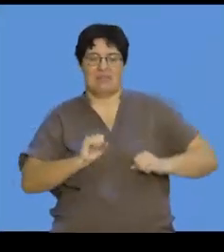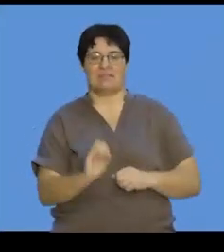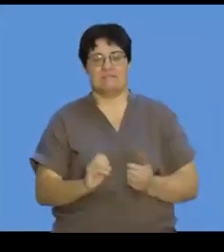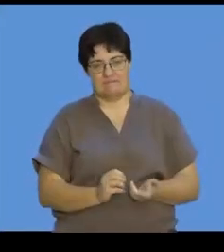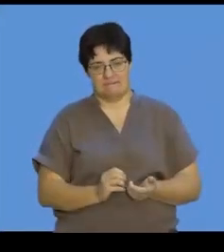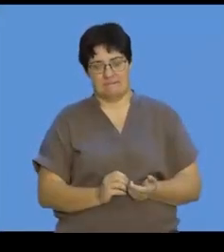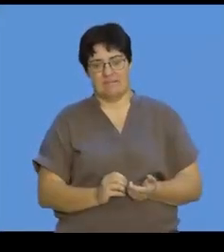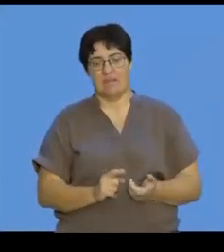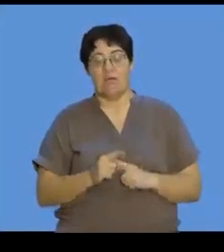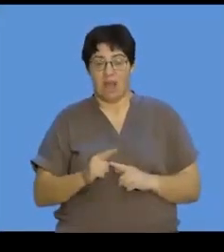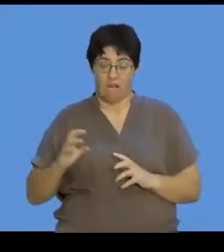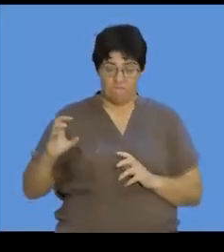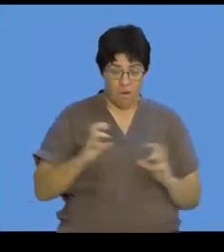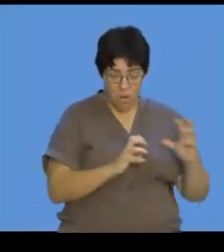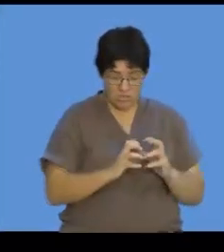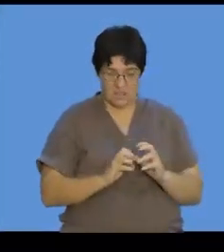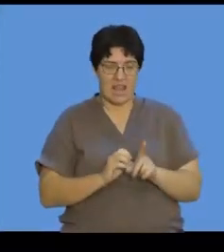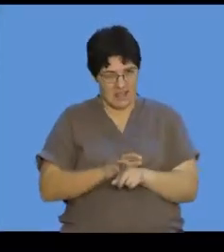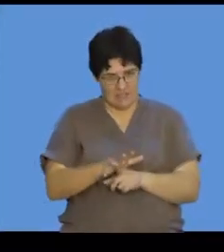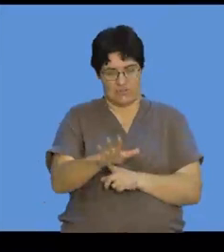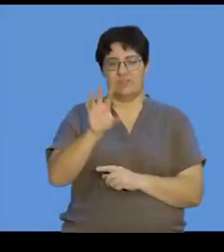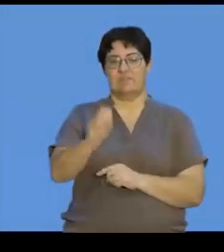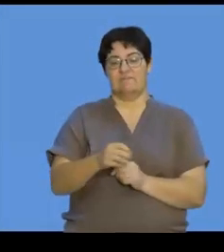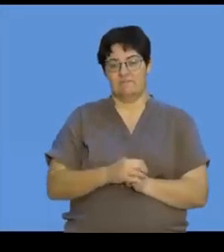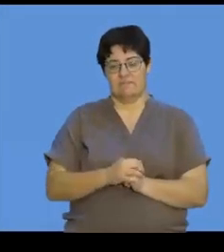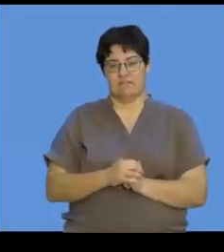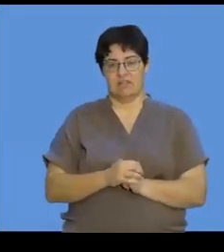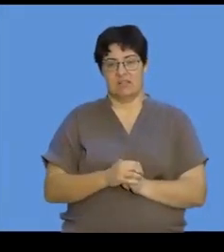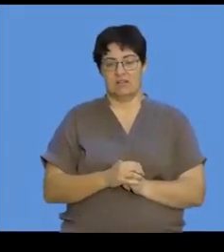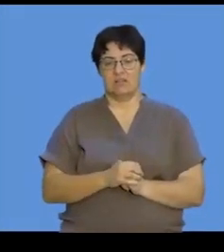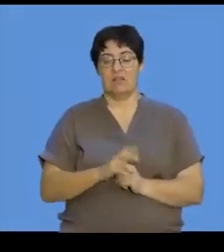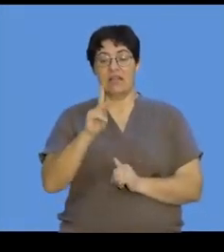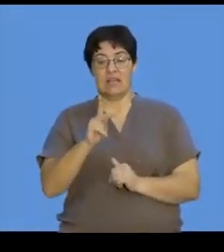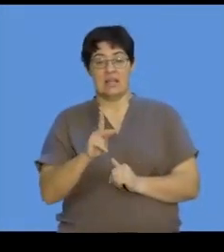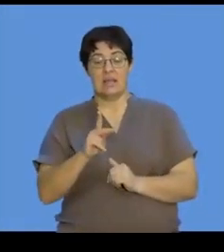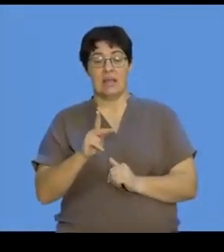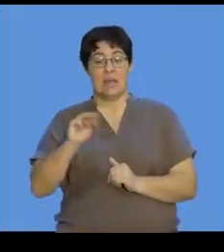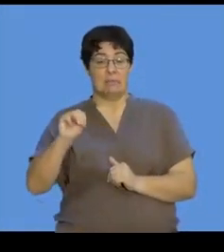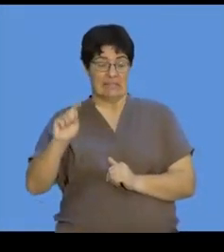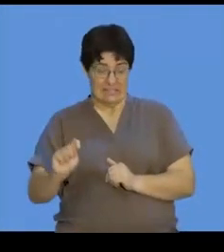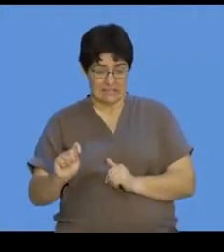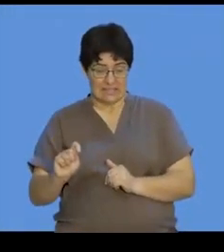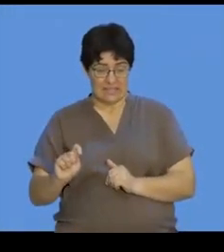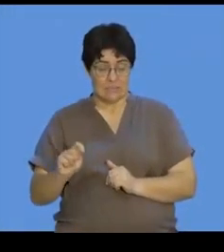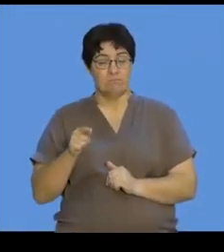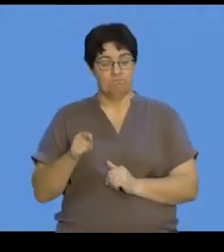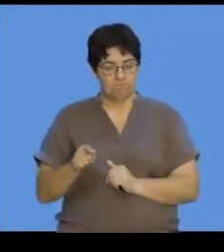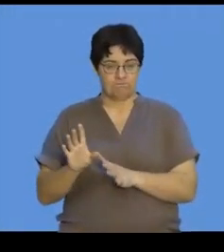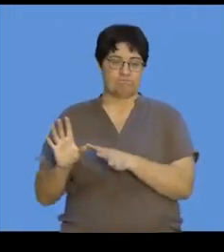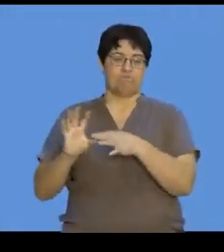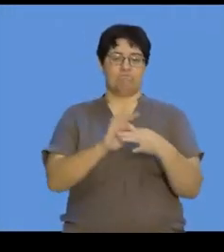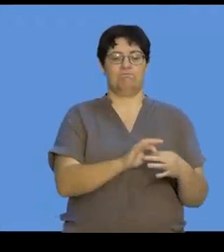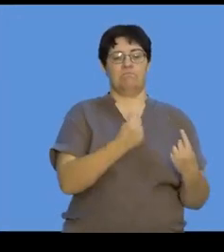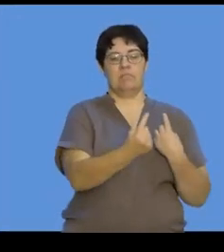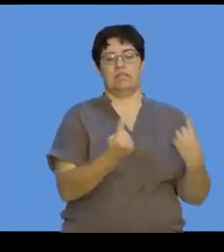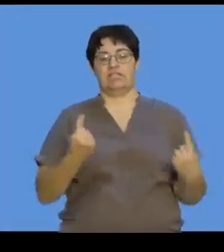influenced by the forces. Okay, so all these, dimensions of the kinetic molecular theory are actually, link each other